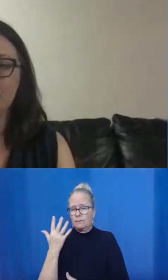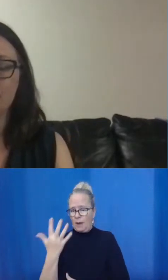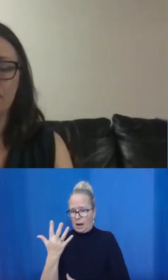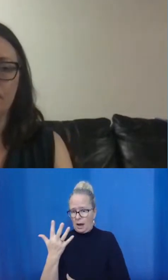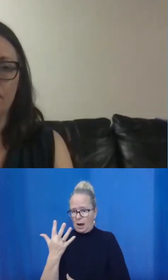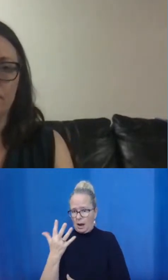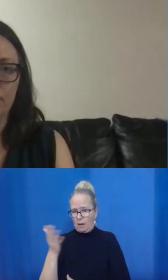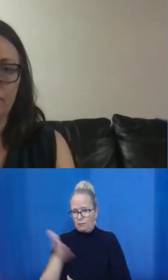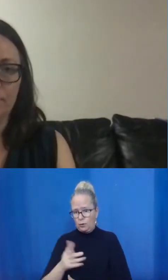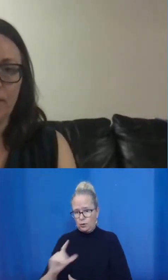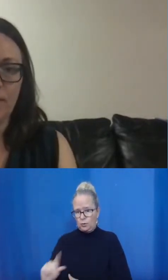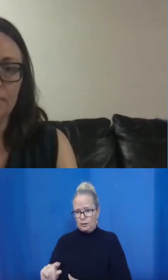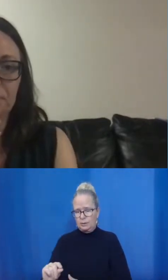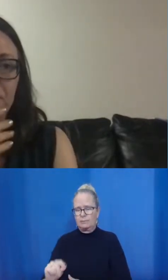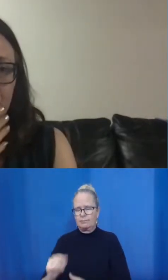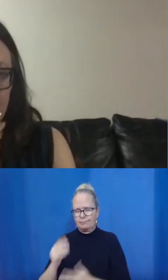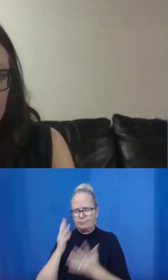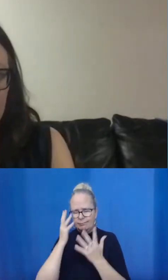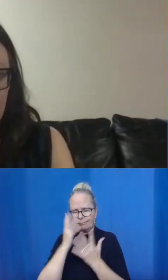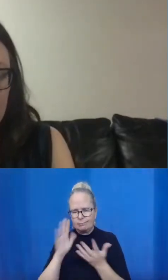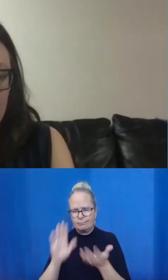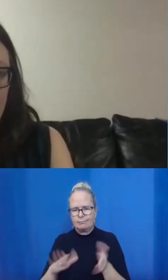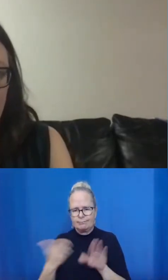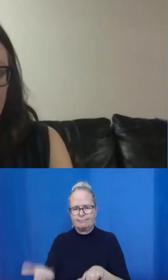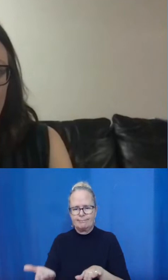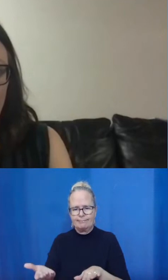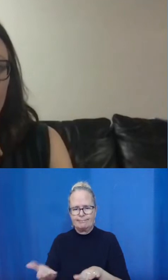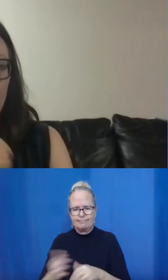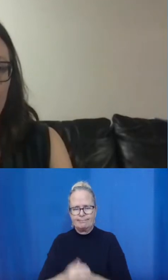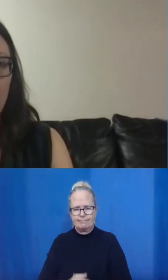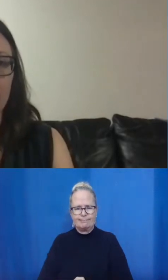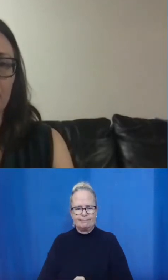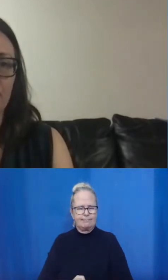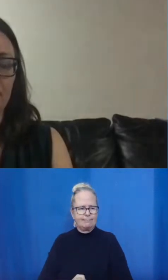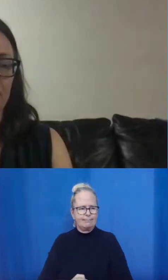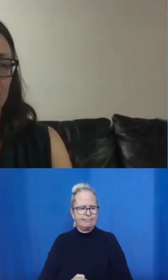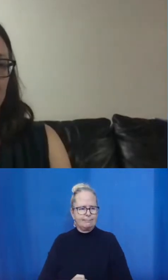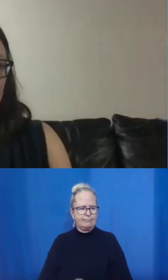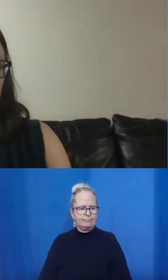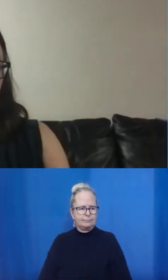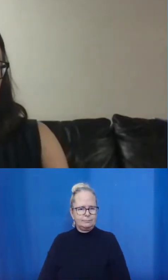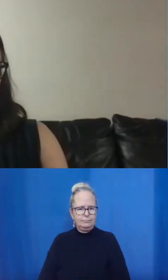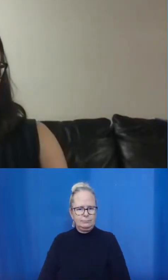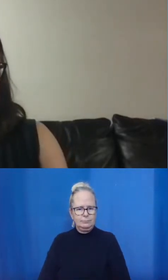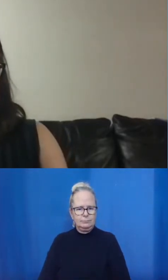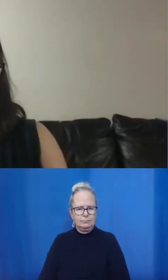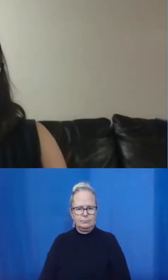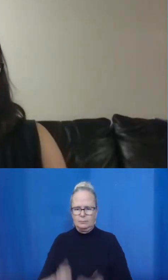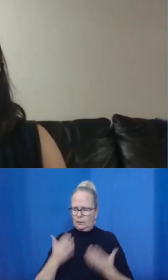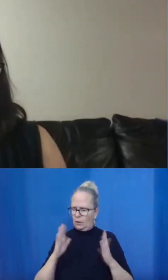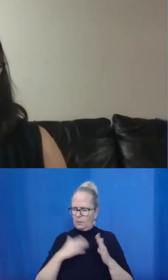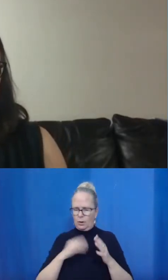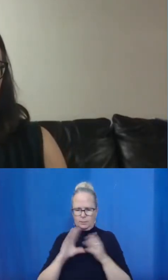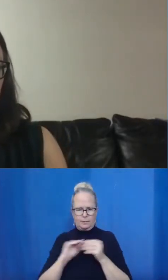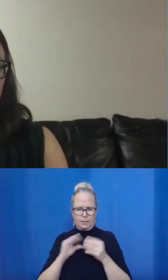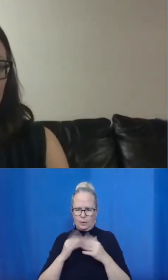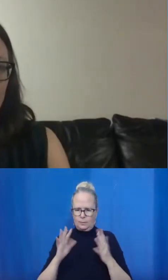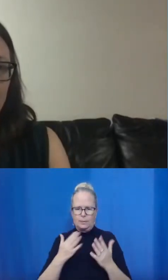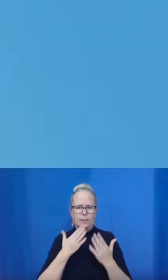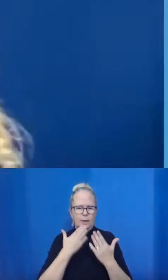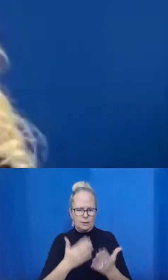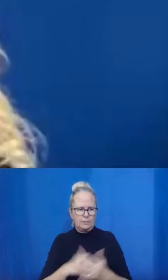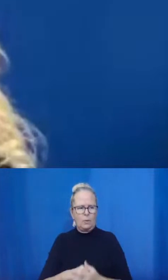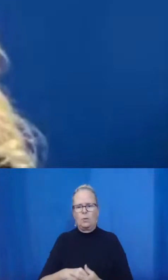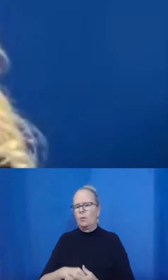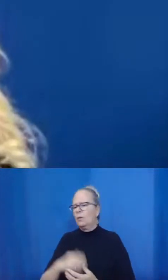the conversation shortly, Dr. Peters, as we get towards our roundtable. Thank you so very much for sharing your perspective and